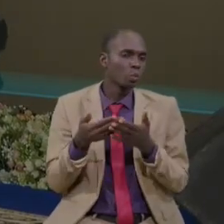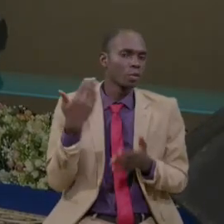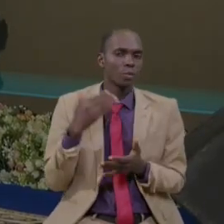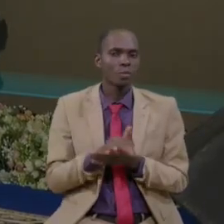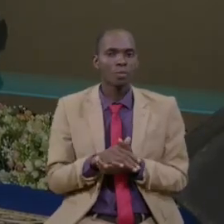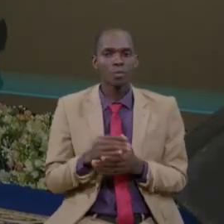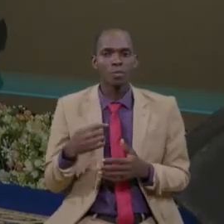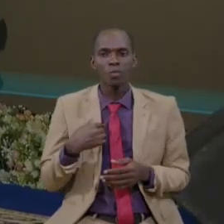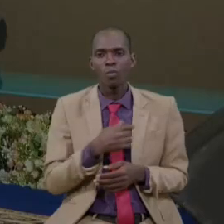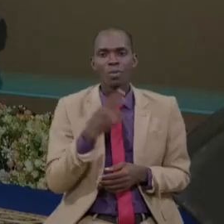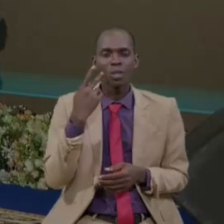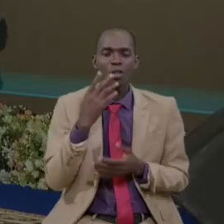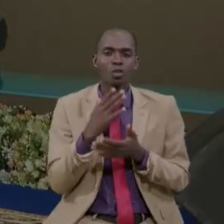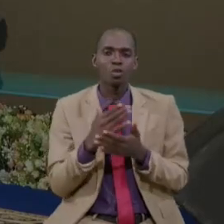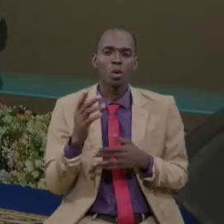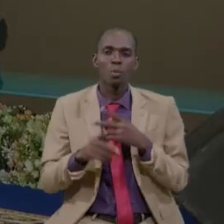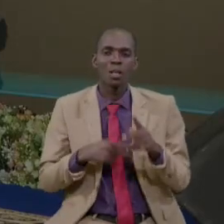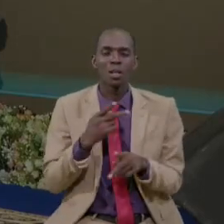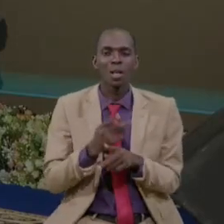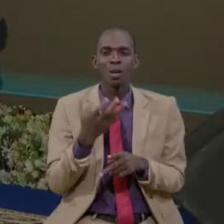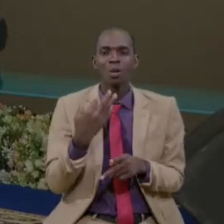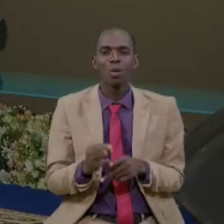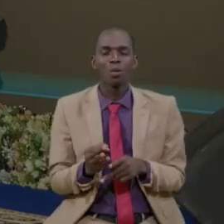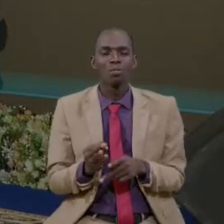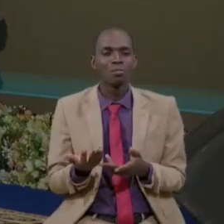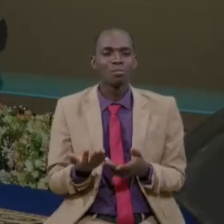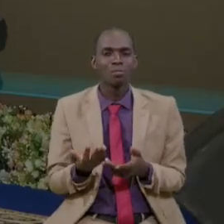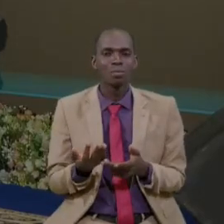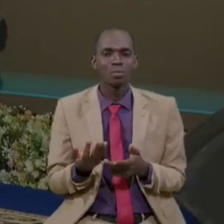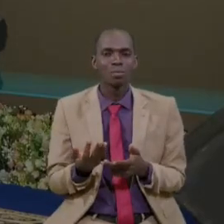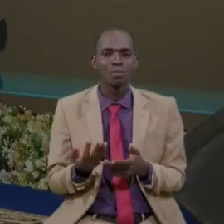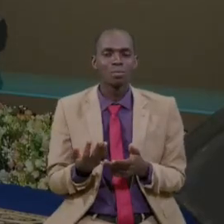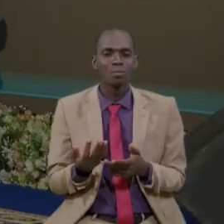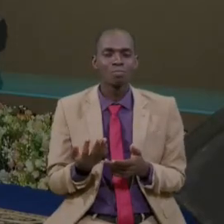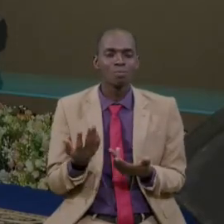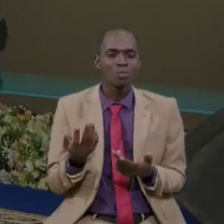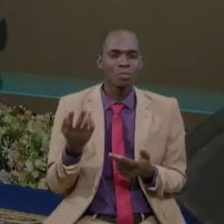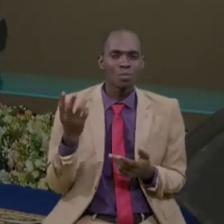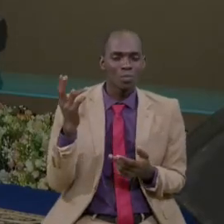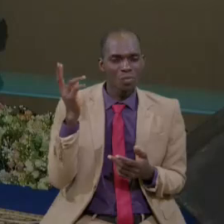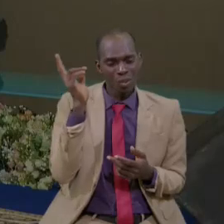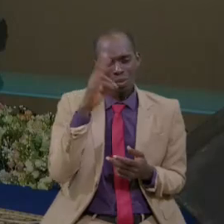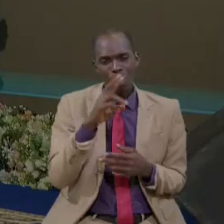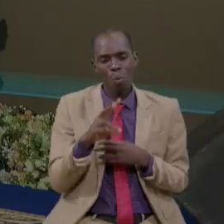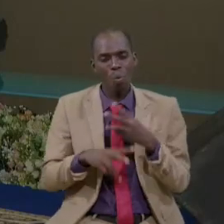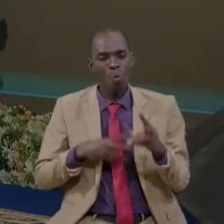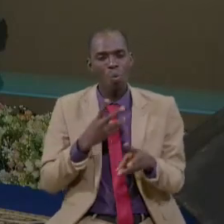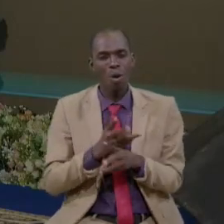not take at that time. And we see some kinds of